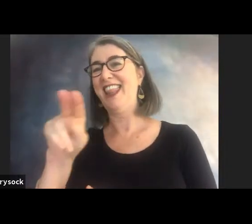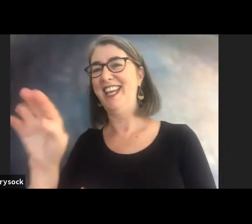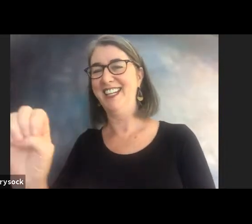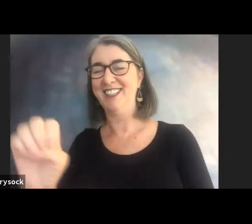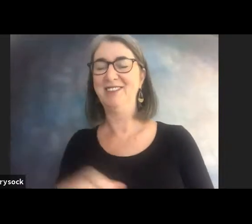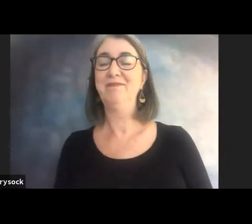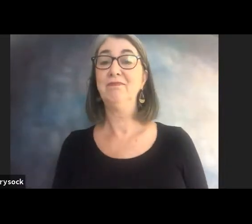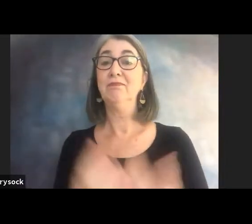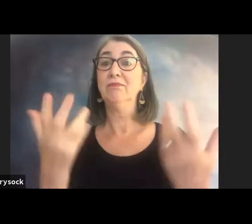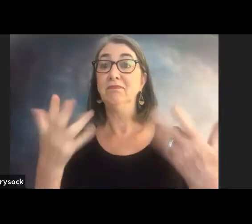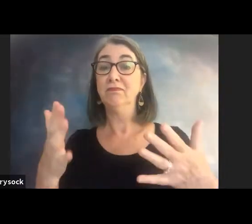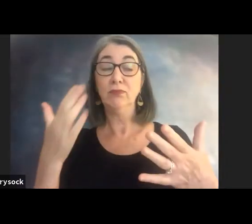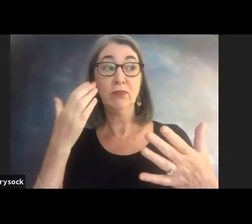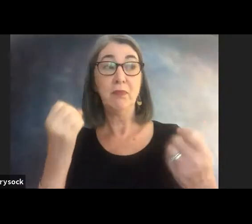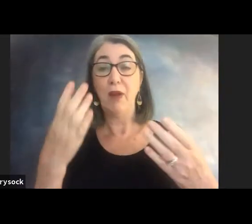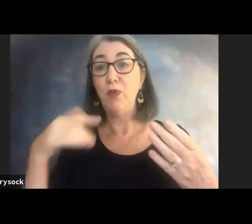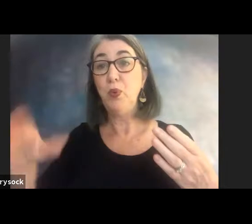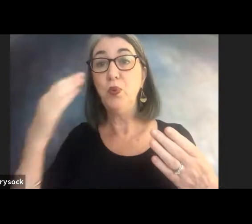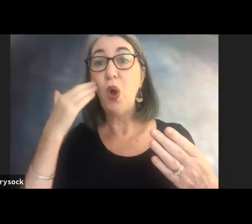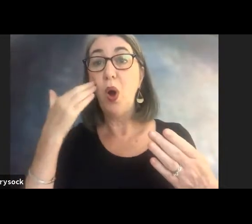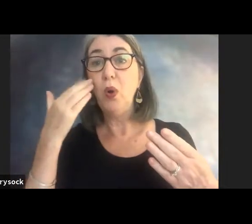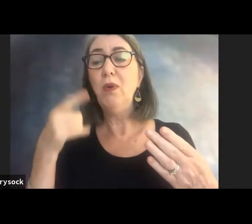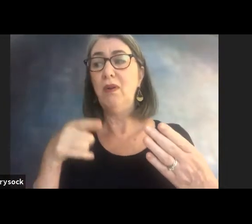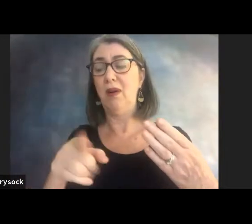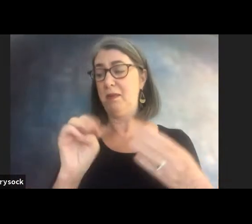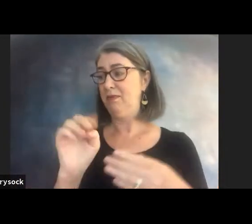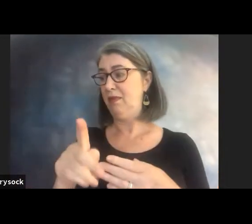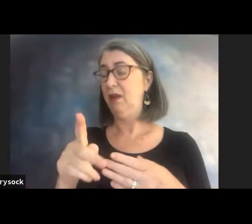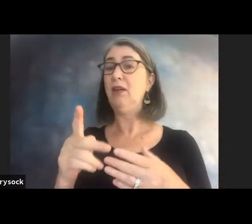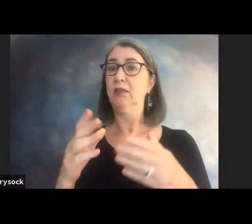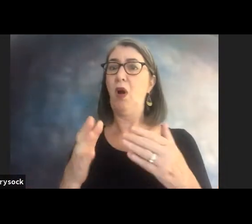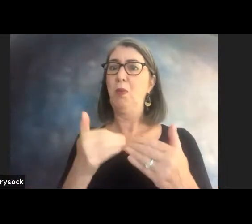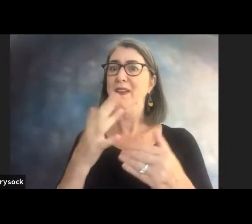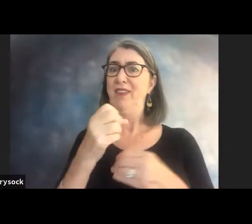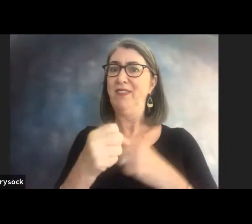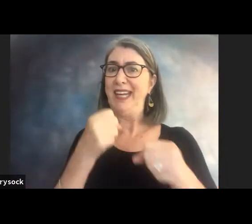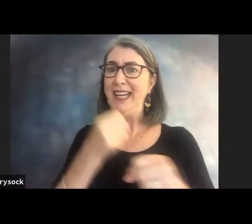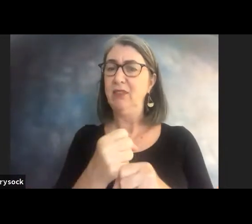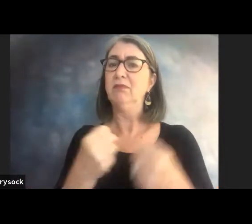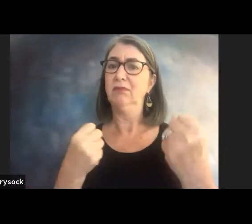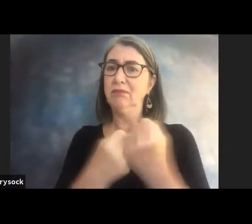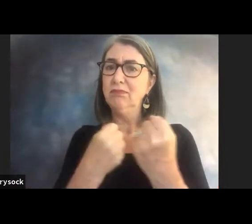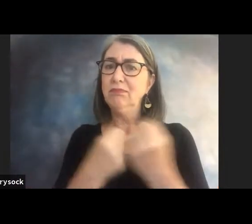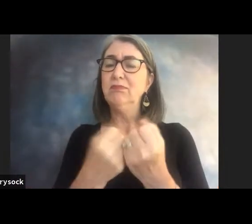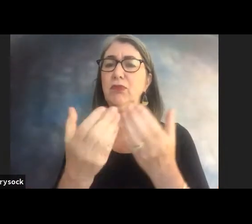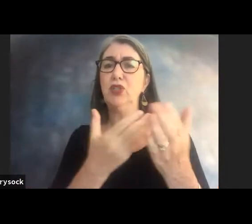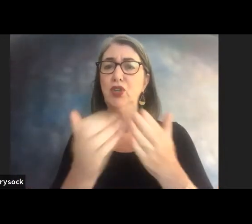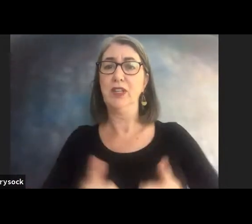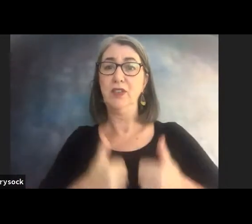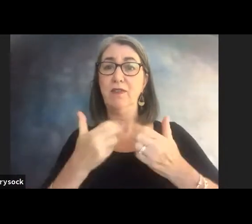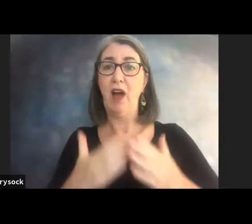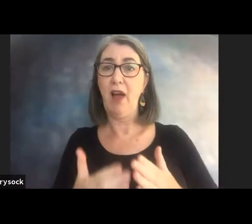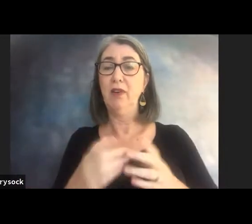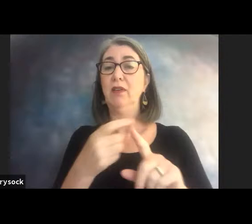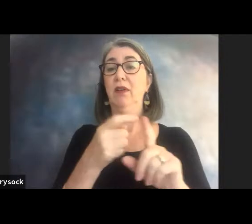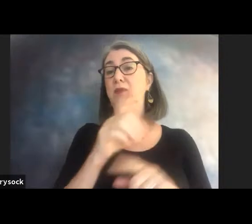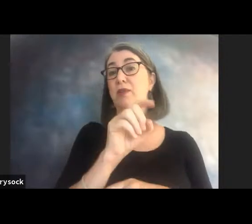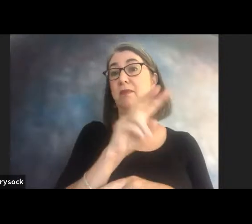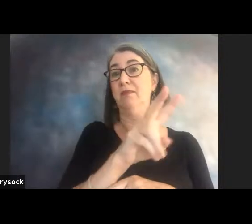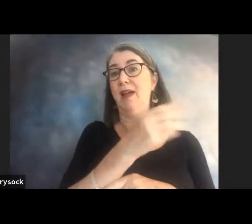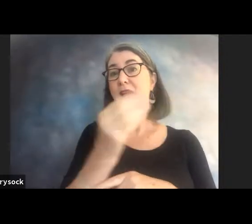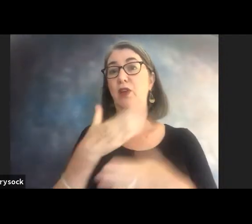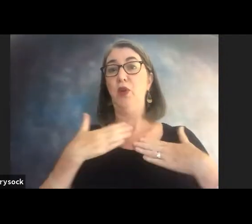As many of you know, My Sister's Place is in its 5th decade of supporting and serving survivors of domestic violence and